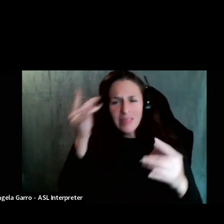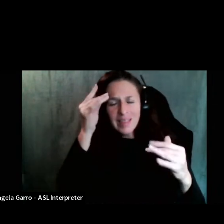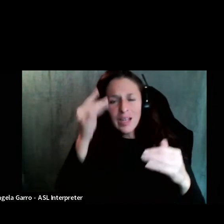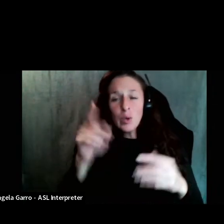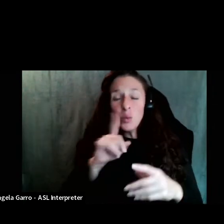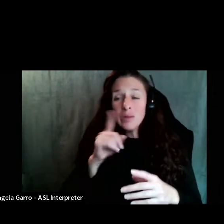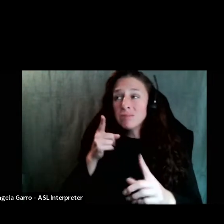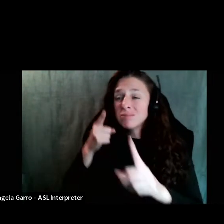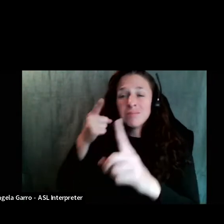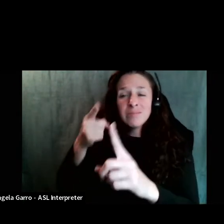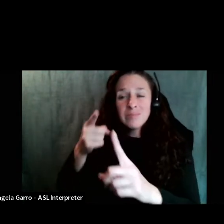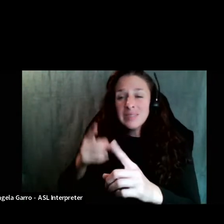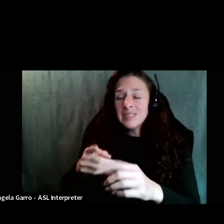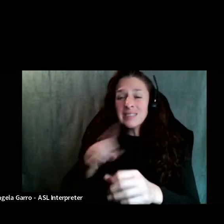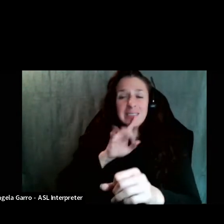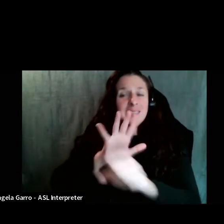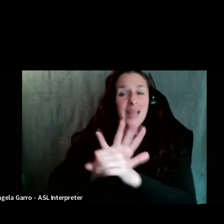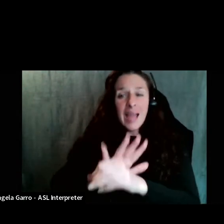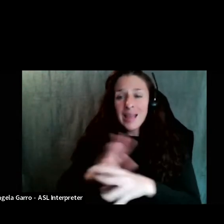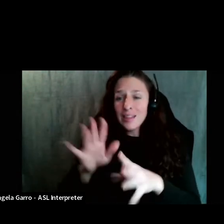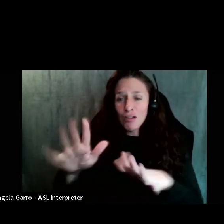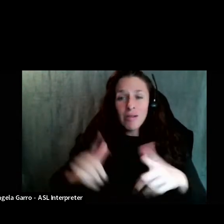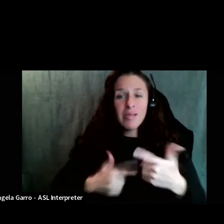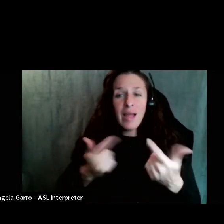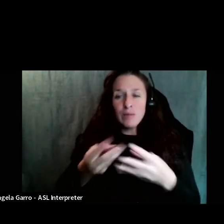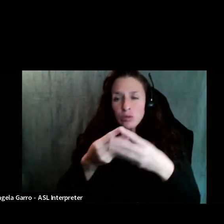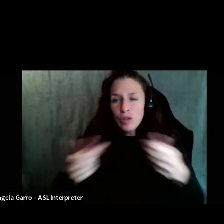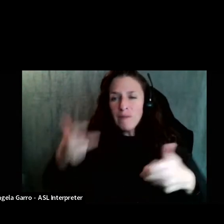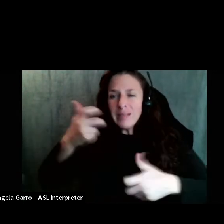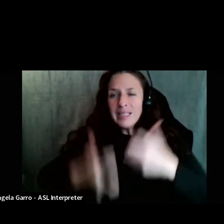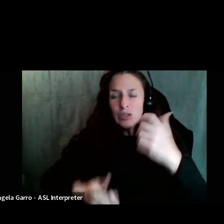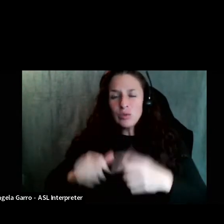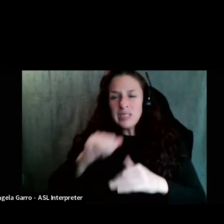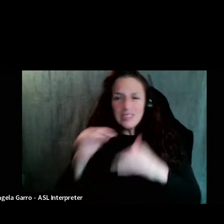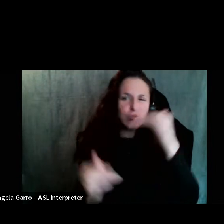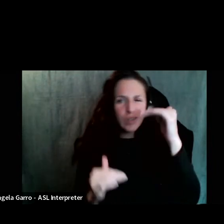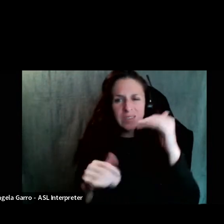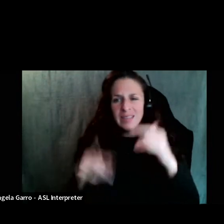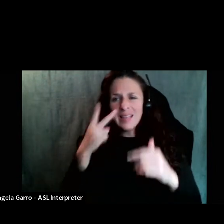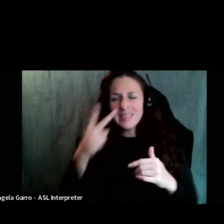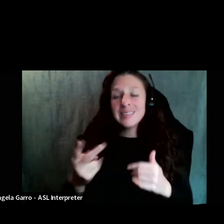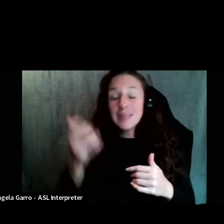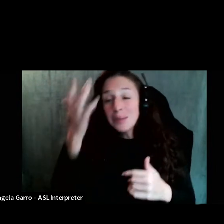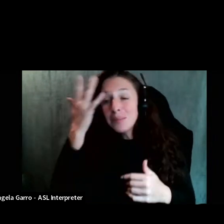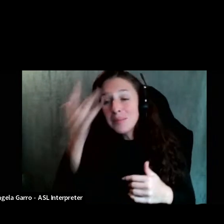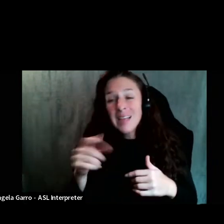dedicate their life to solve these issues and these injustices that they see, because they look at